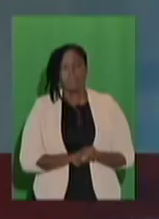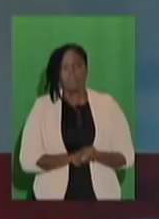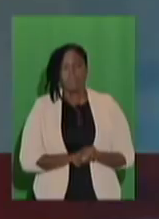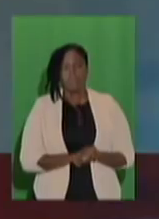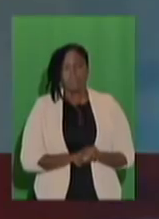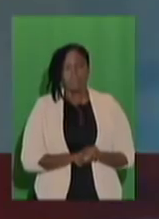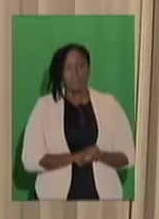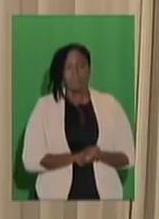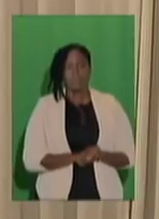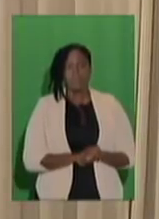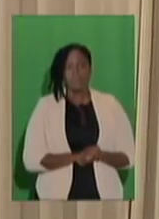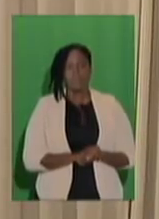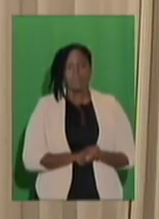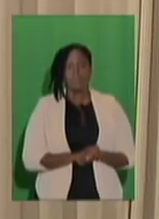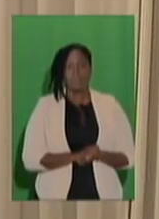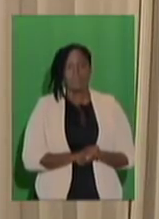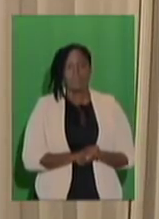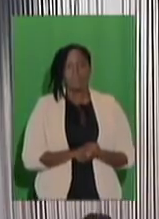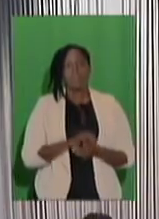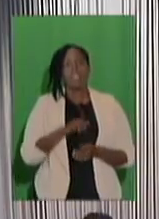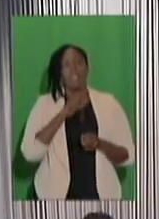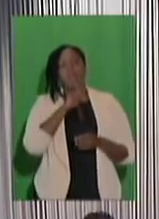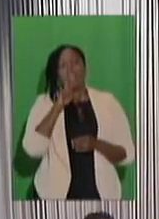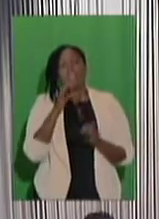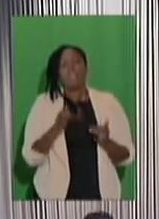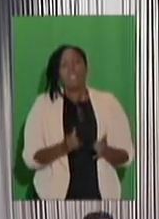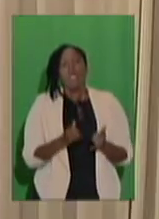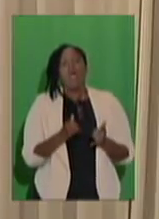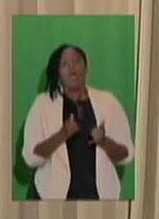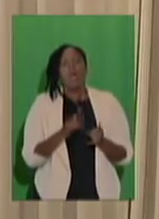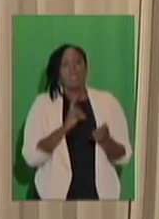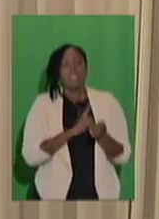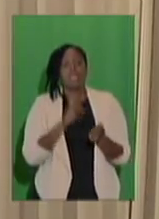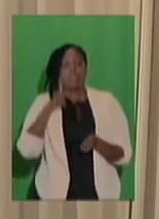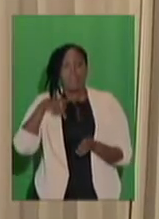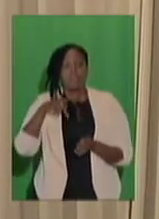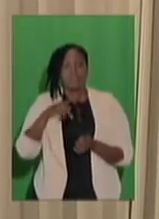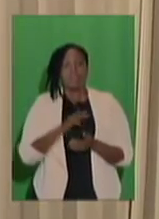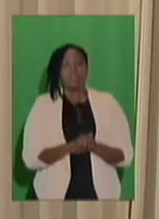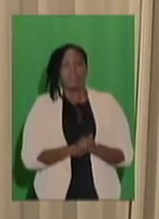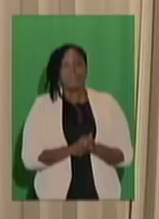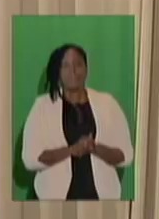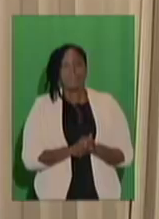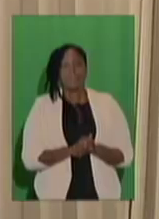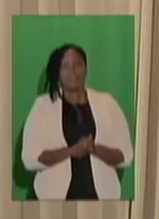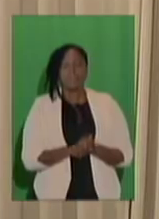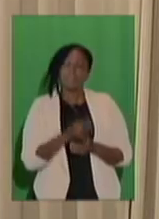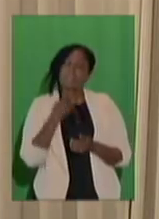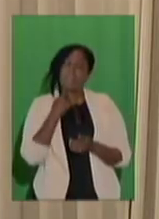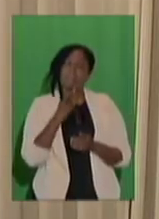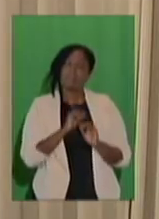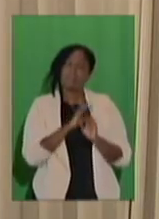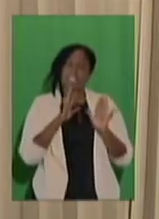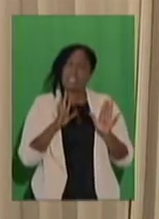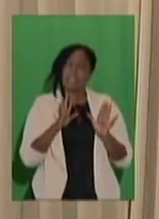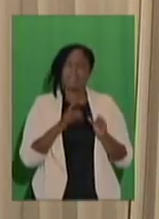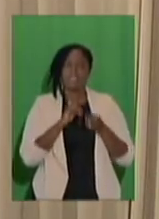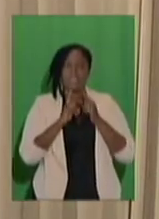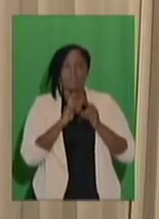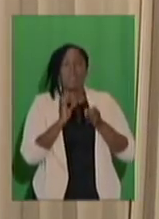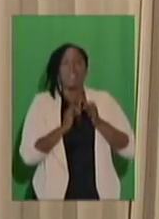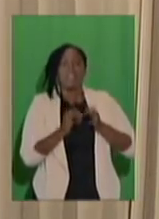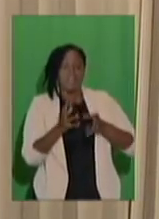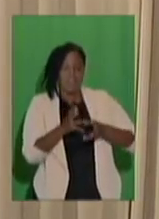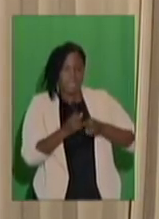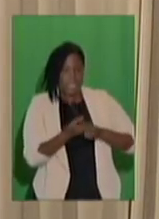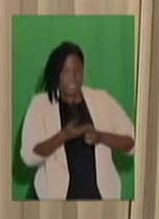And I think there's a question for sure. Dr. Parasram. So just to clarify, are you speaking particularly about if you're getting goods from supermarkets, those kinds